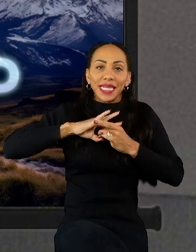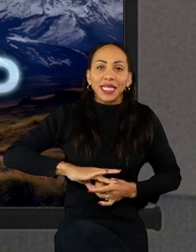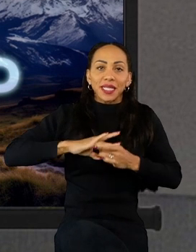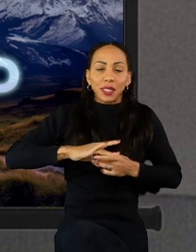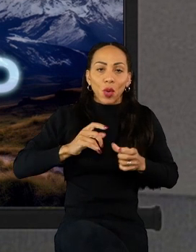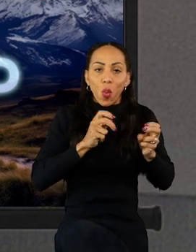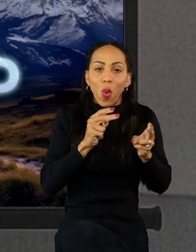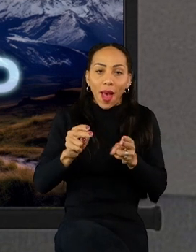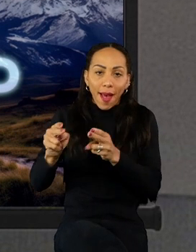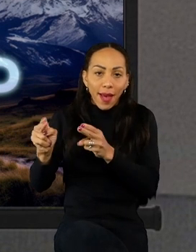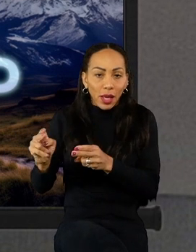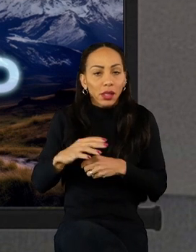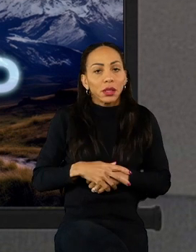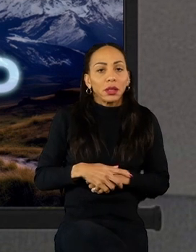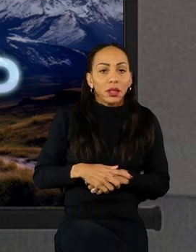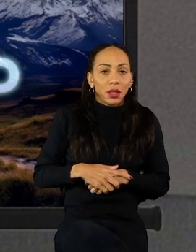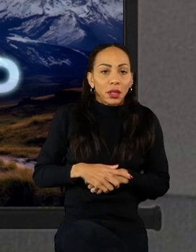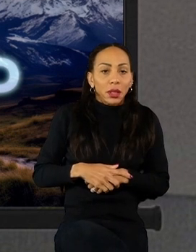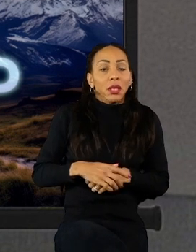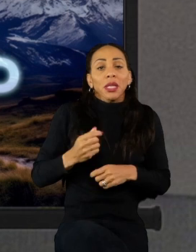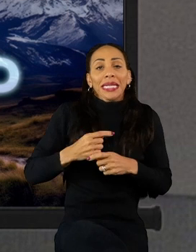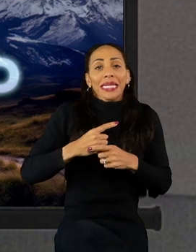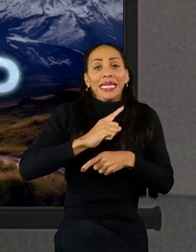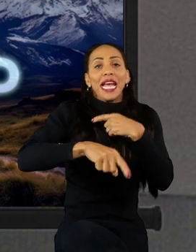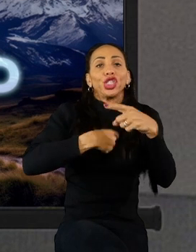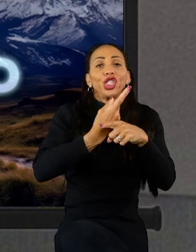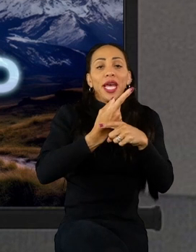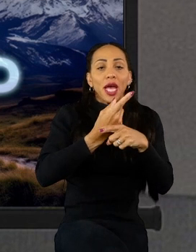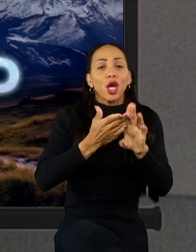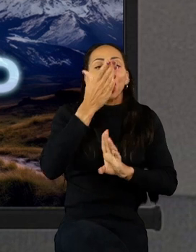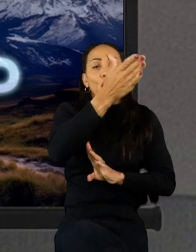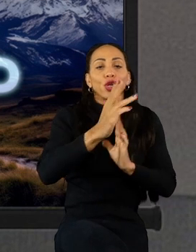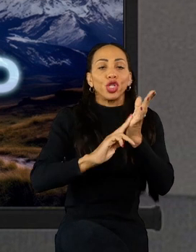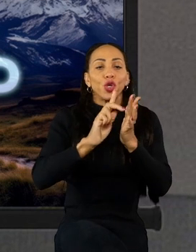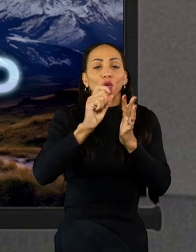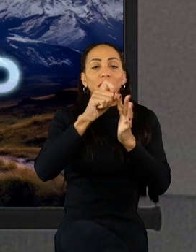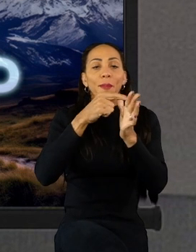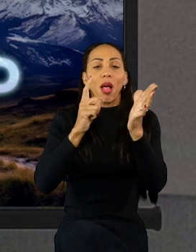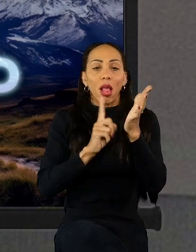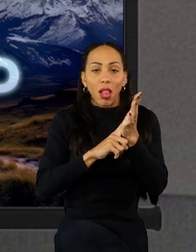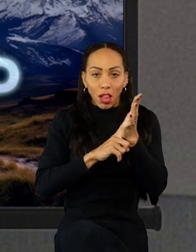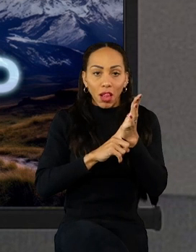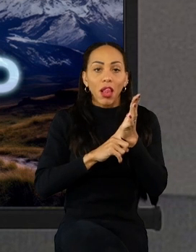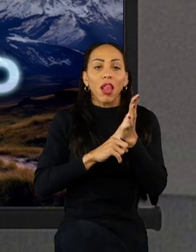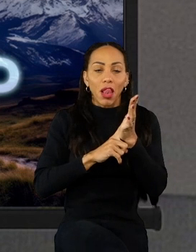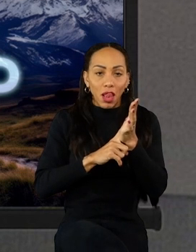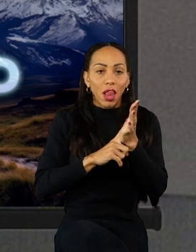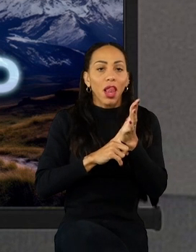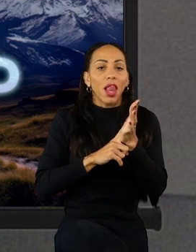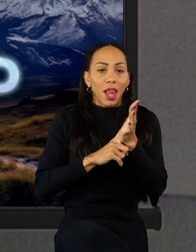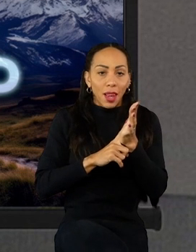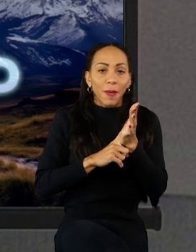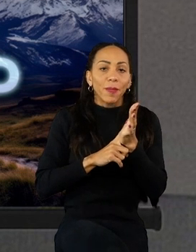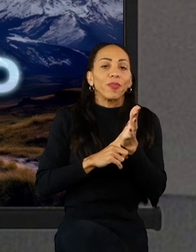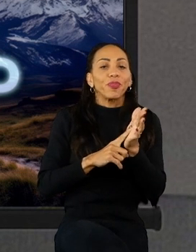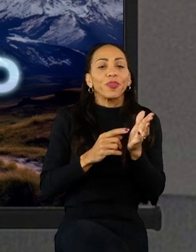way. Because the first part of this project, we will go out to Nepal next April, and it's going to culminate in us making a piece of work,